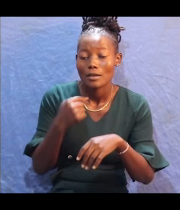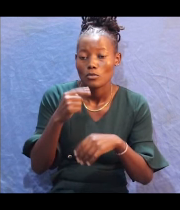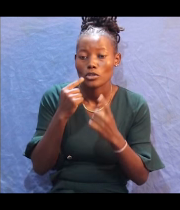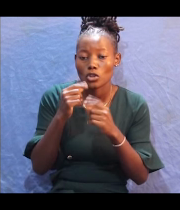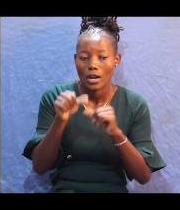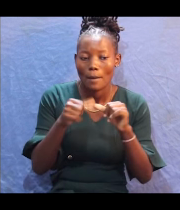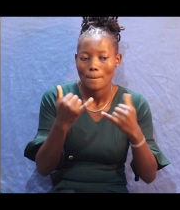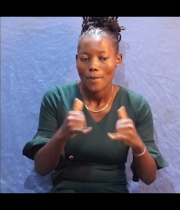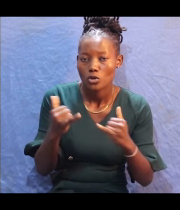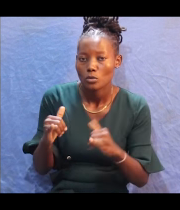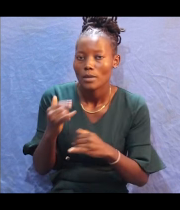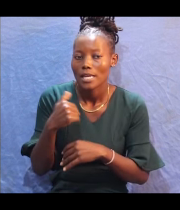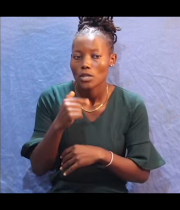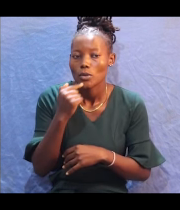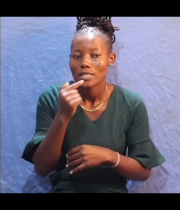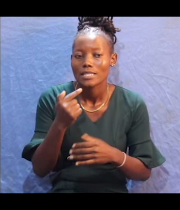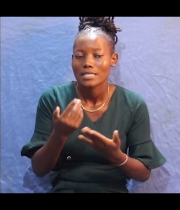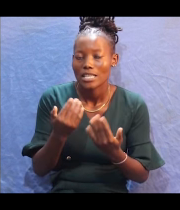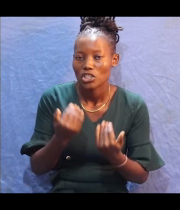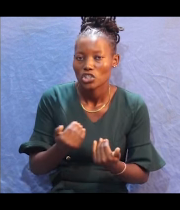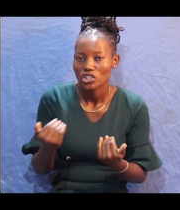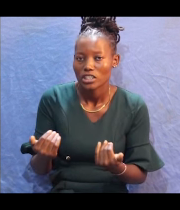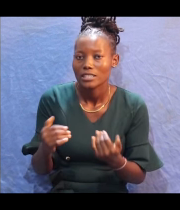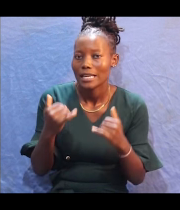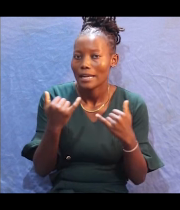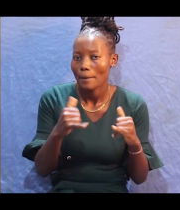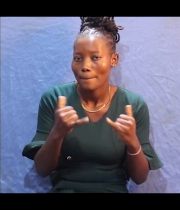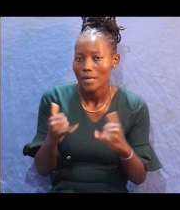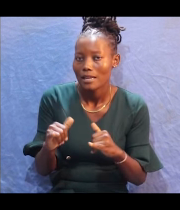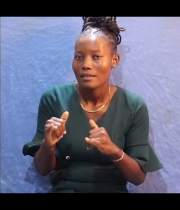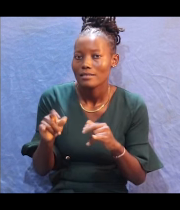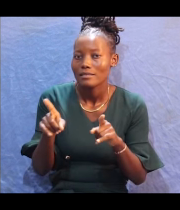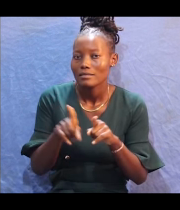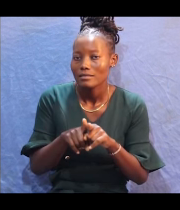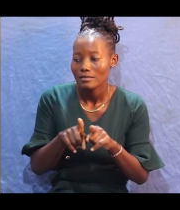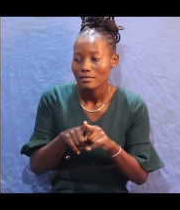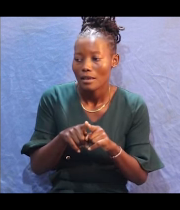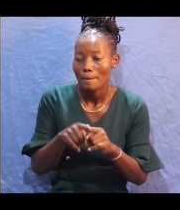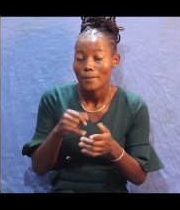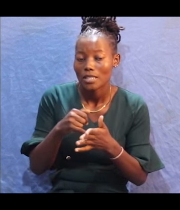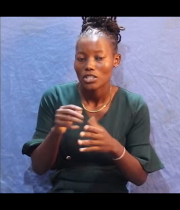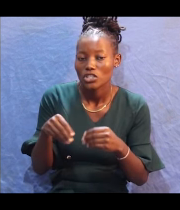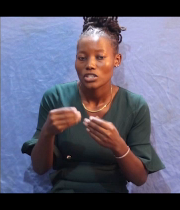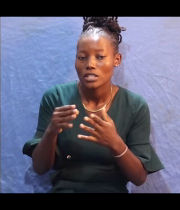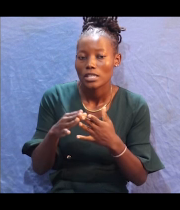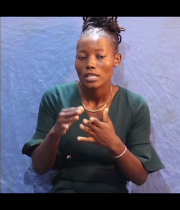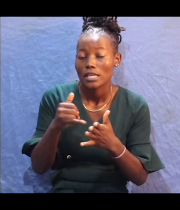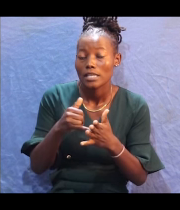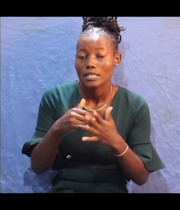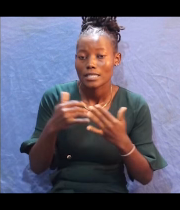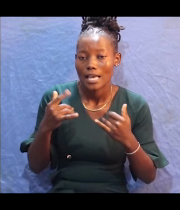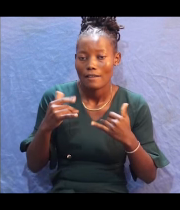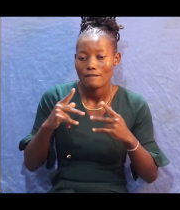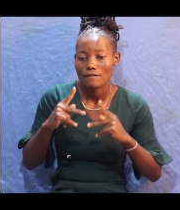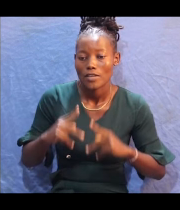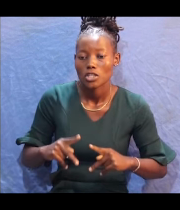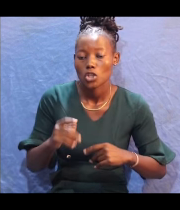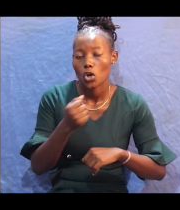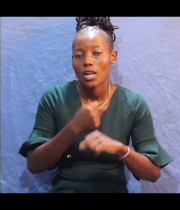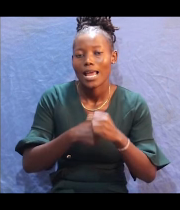immediately say that, okay, children do play, and it is a physical activity, but it's also a fun